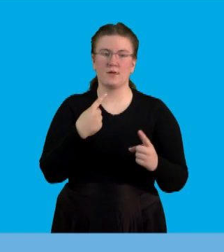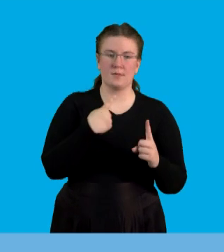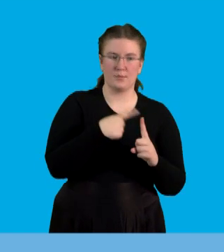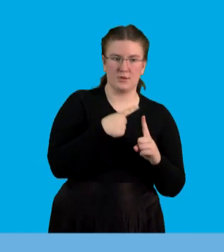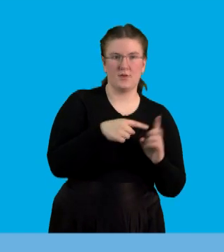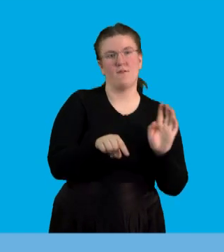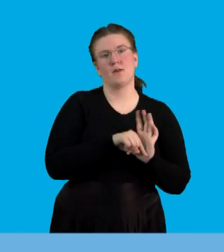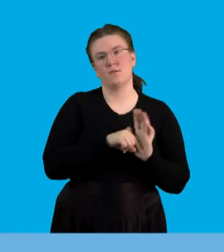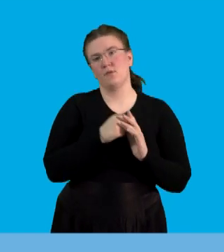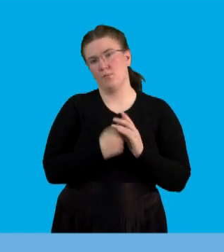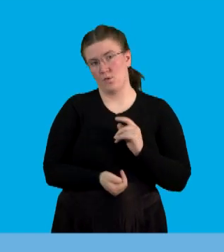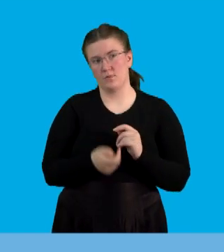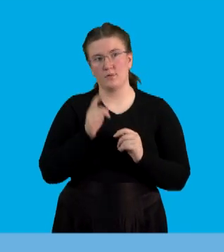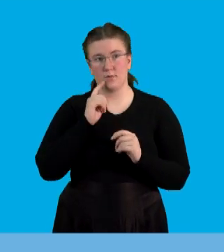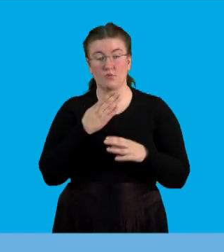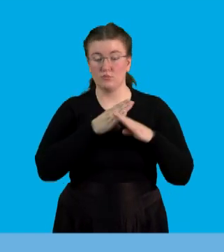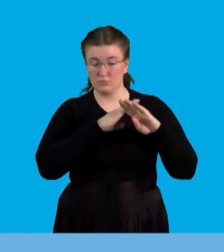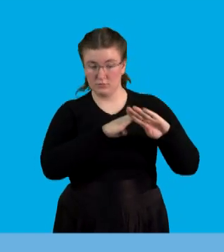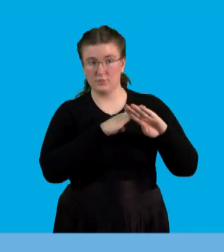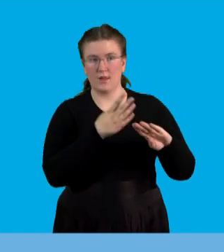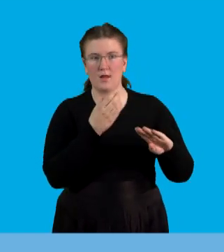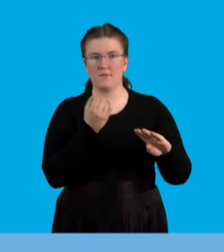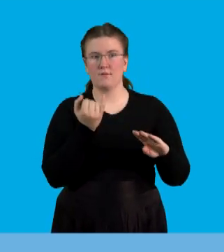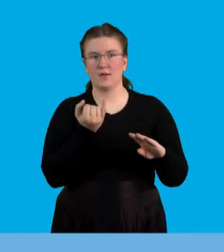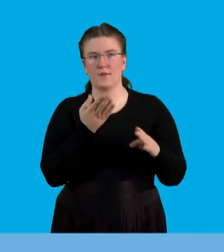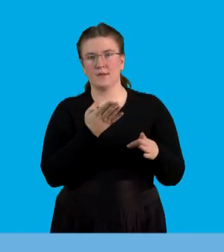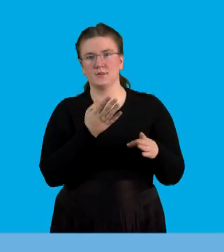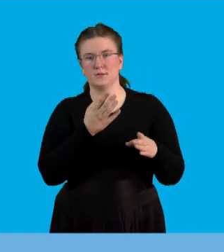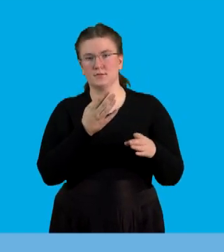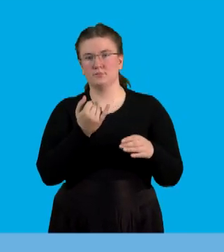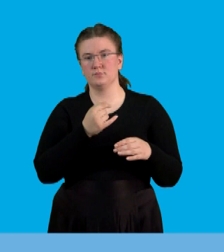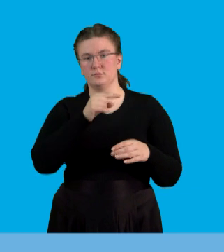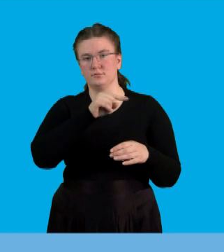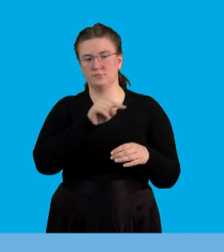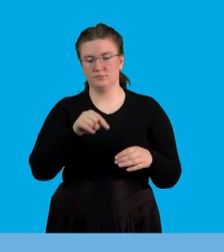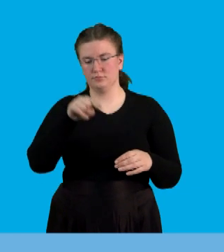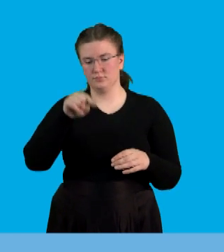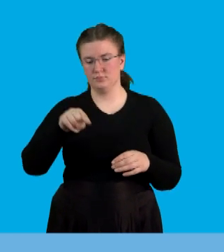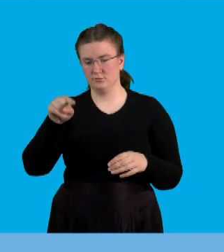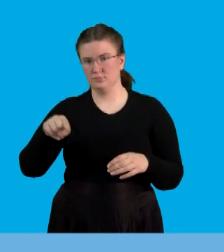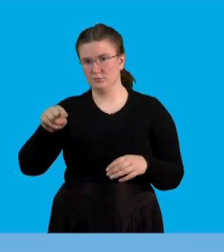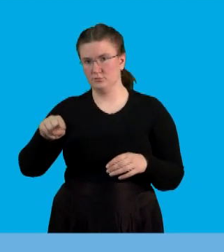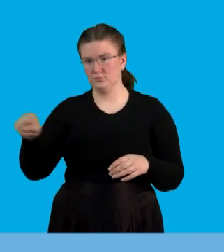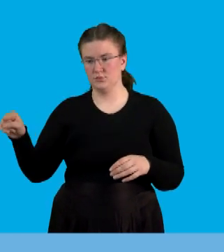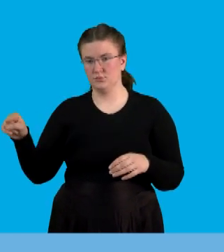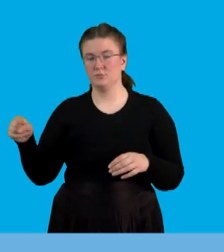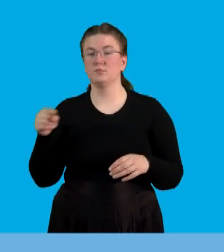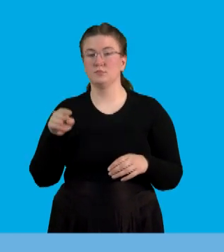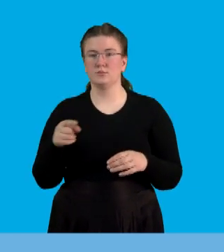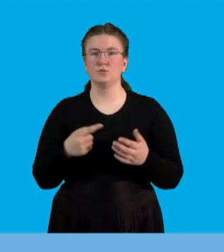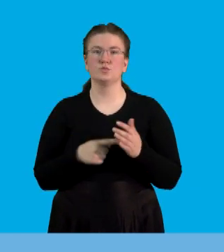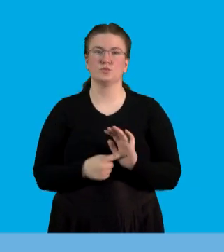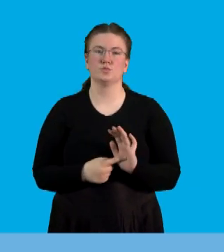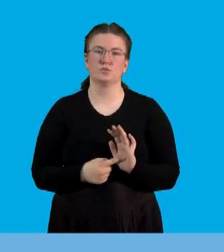and a positive terminal. Now, with regards to the resistor, this is what we have. It looks like a zigzag. So this is a symbol for a